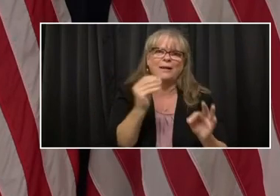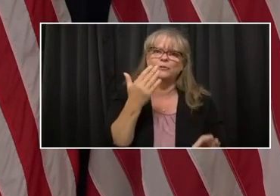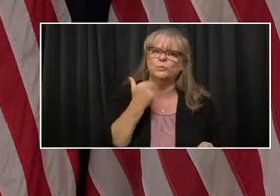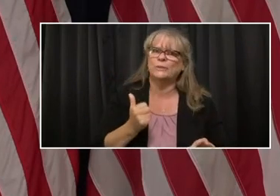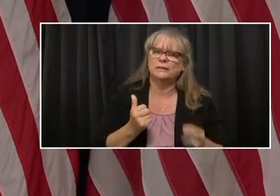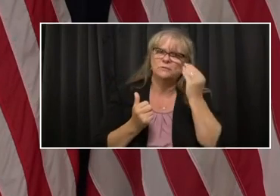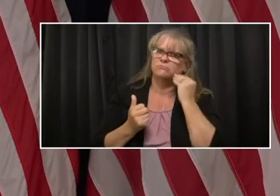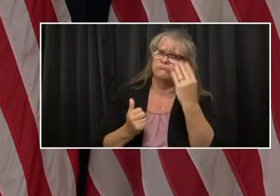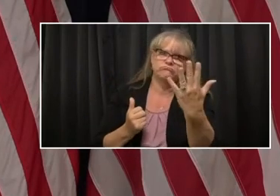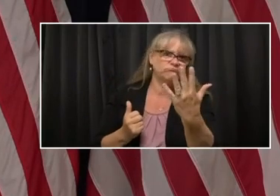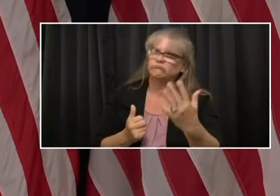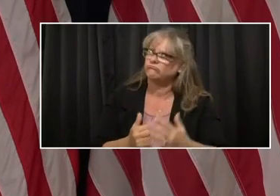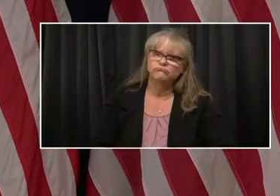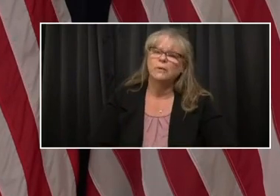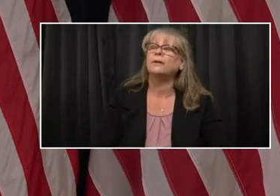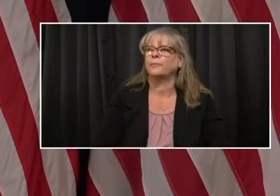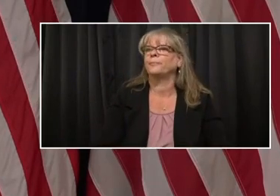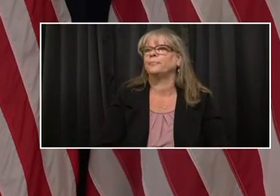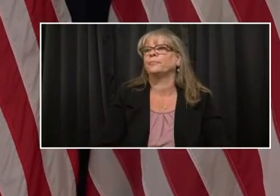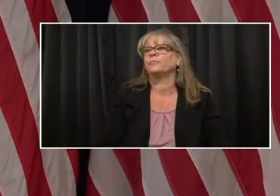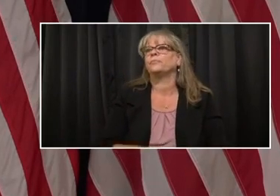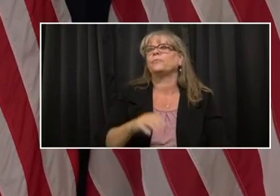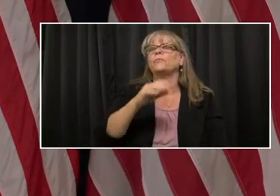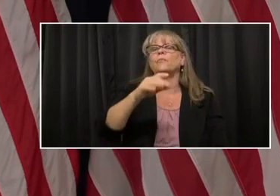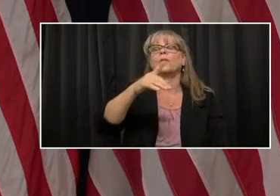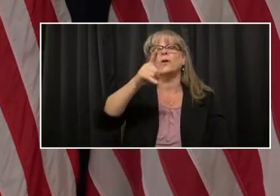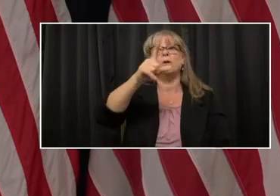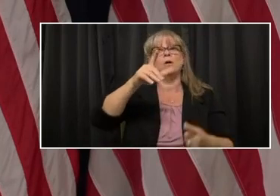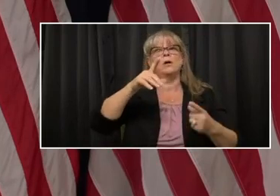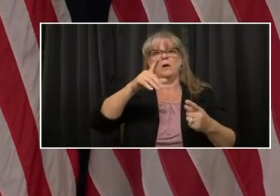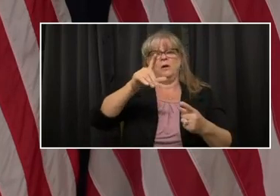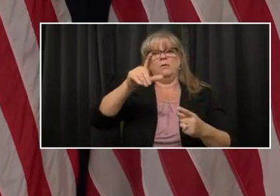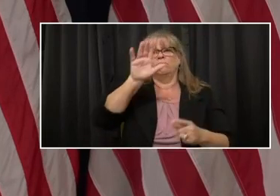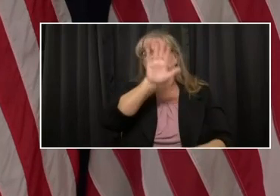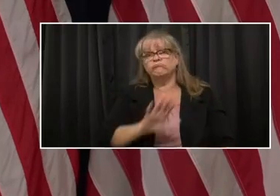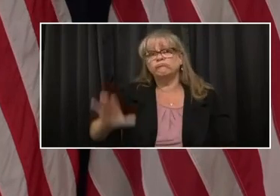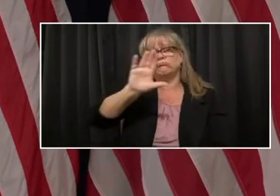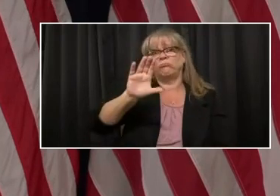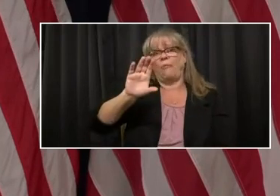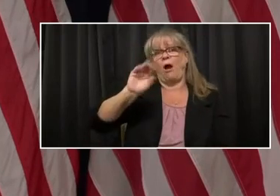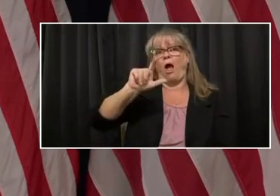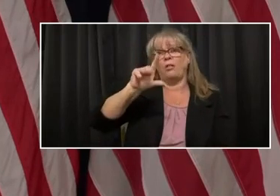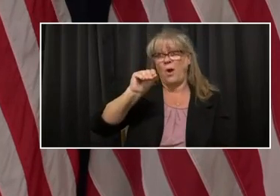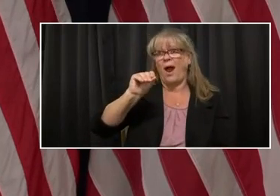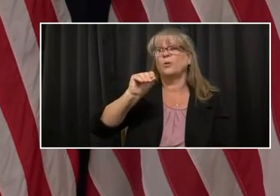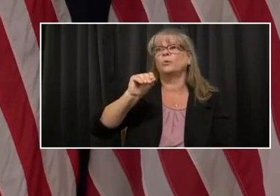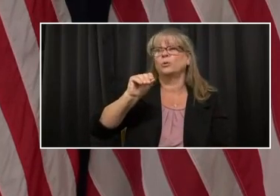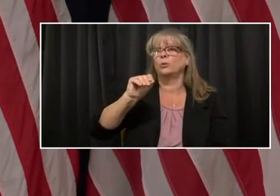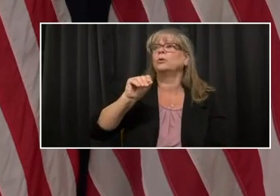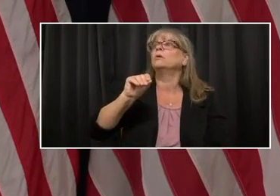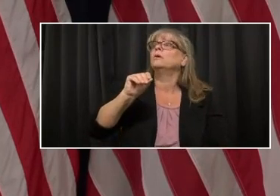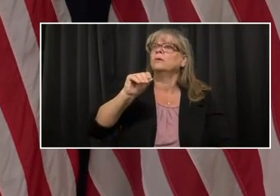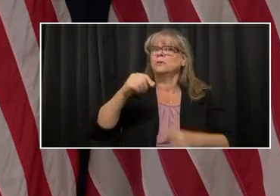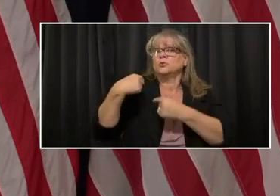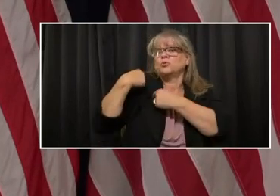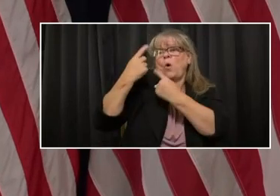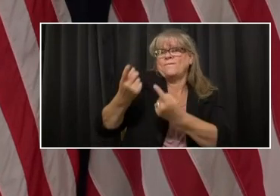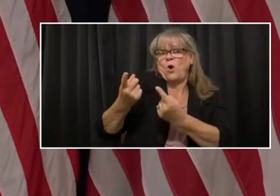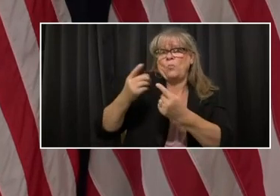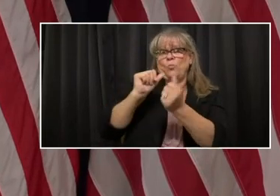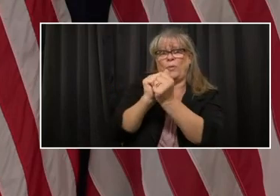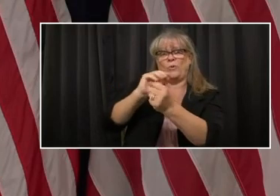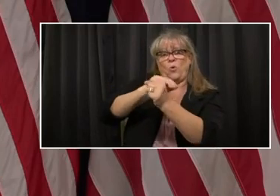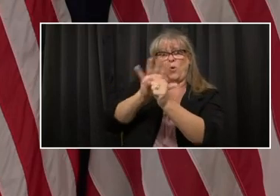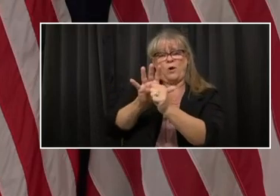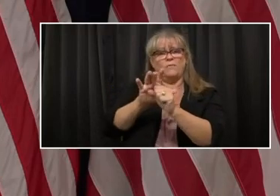lives. Overall, Colorado continues to do well relative to other states. Again, America